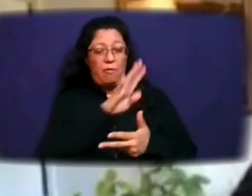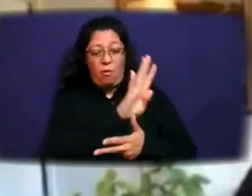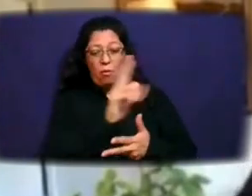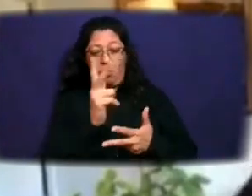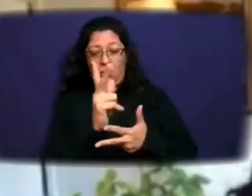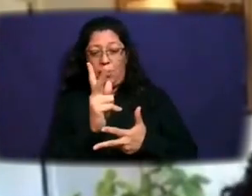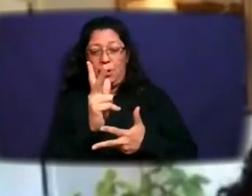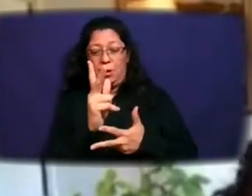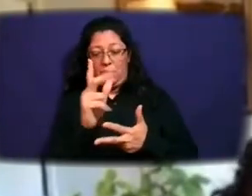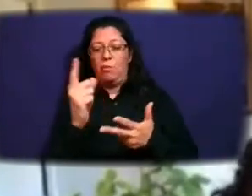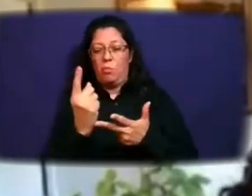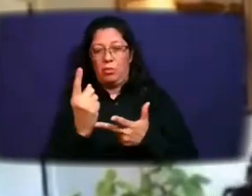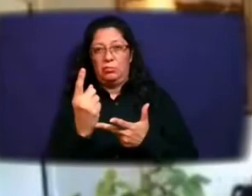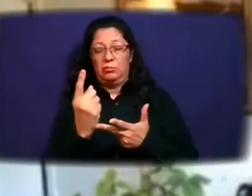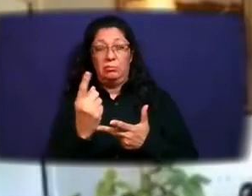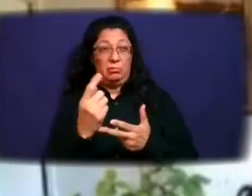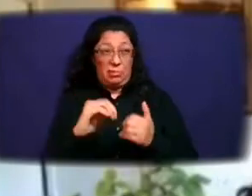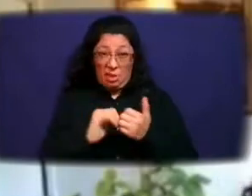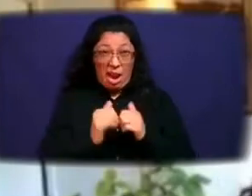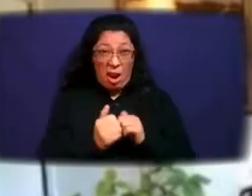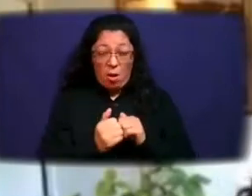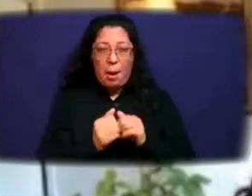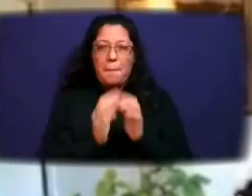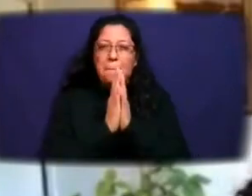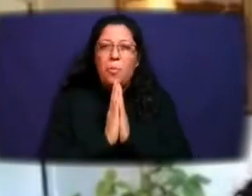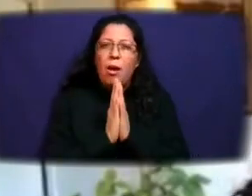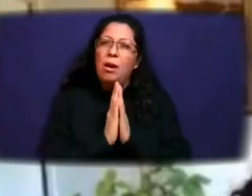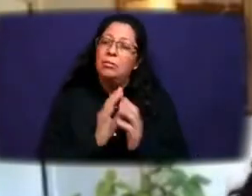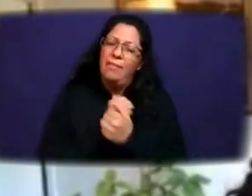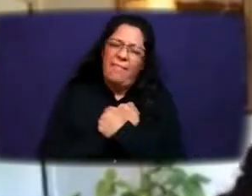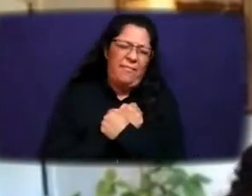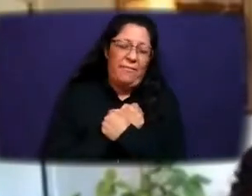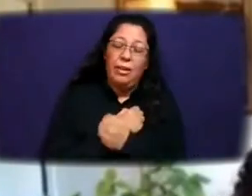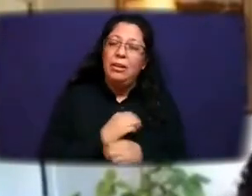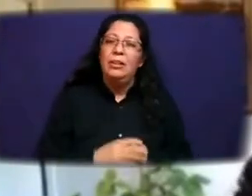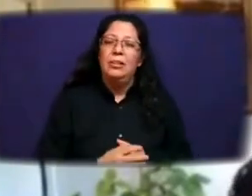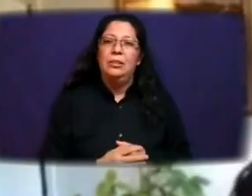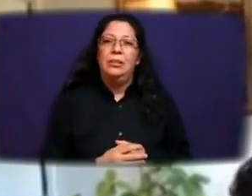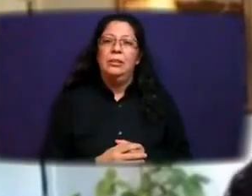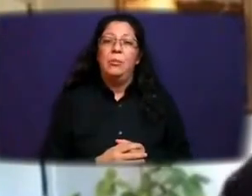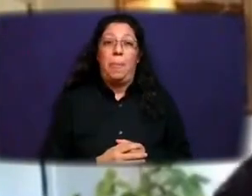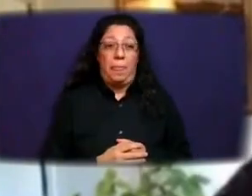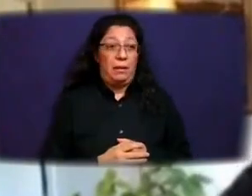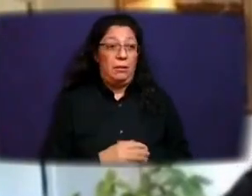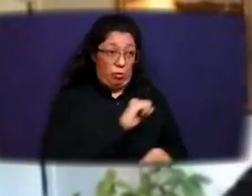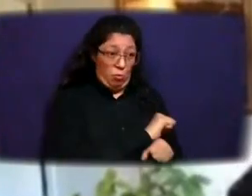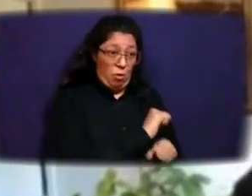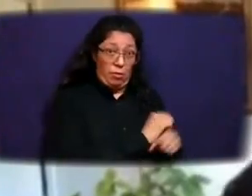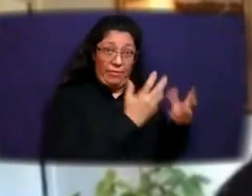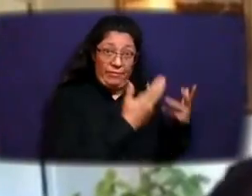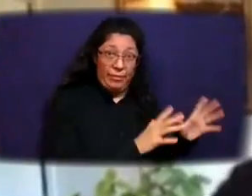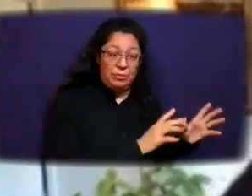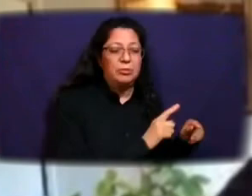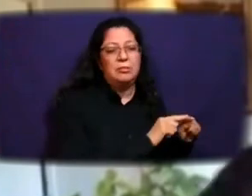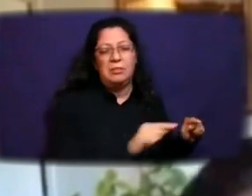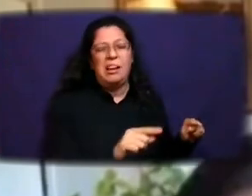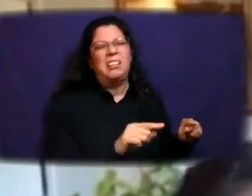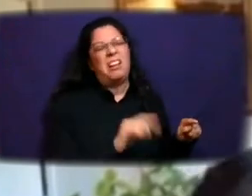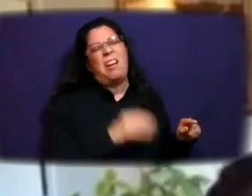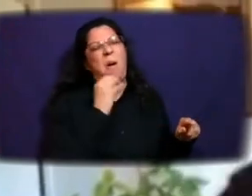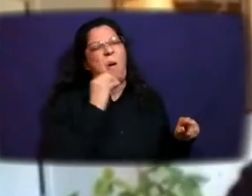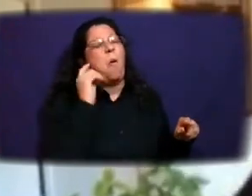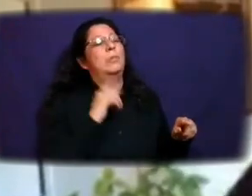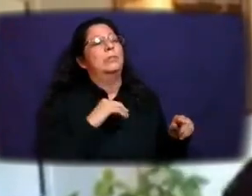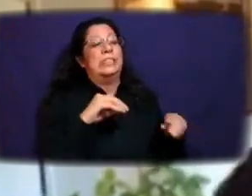4, 3, and 1, on prayers and a whole lot of love. In between gigs, she stays home and teaches them